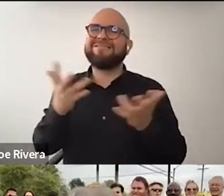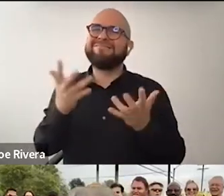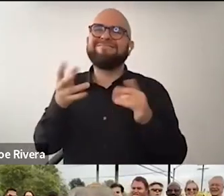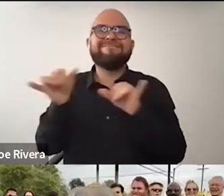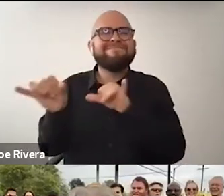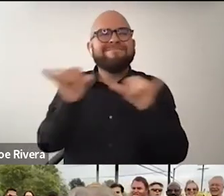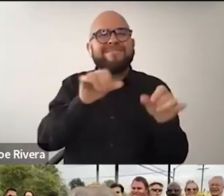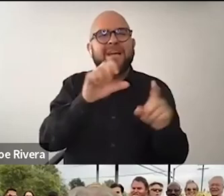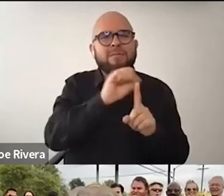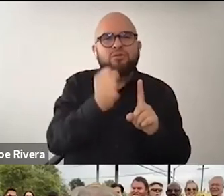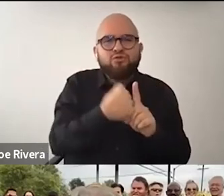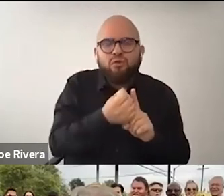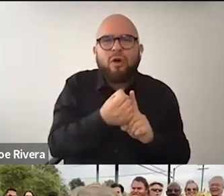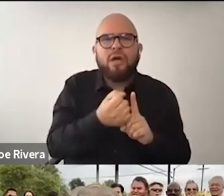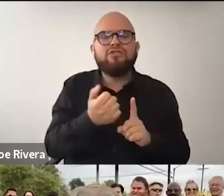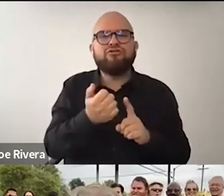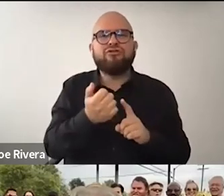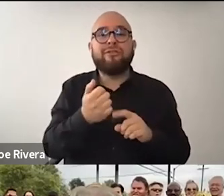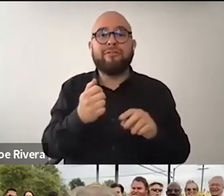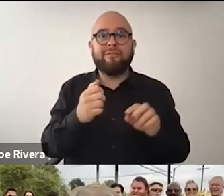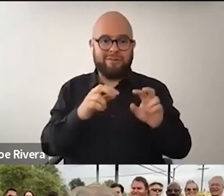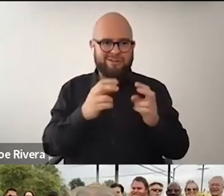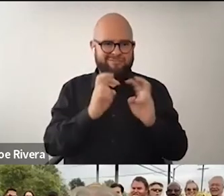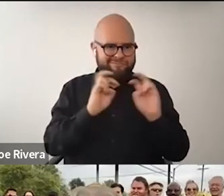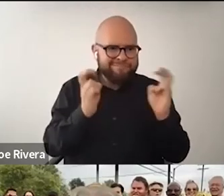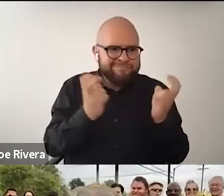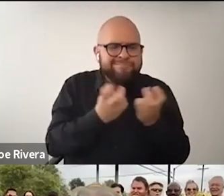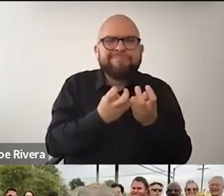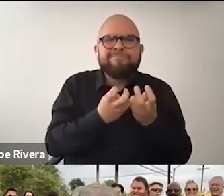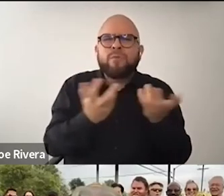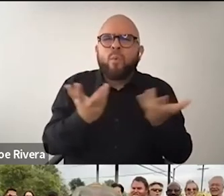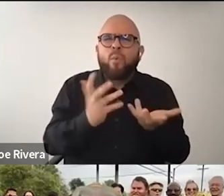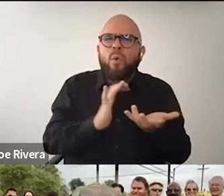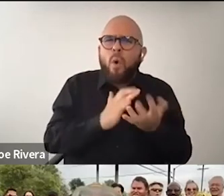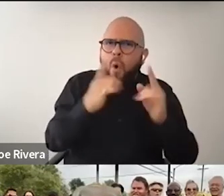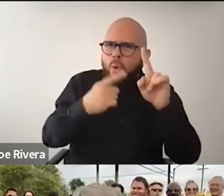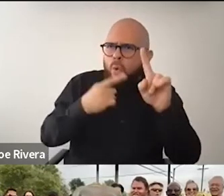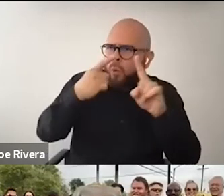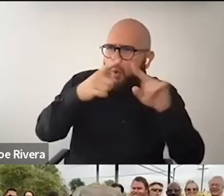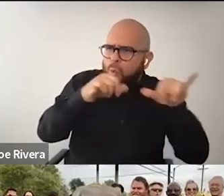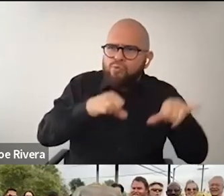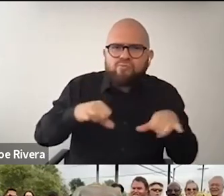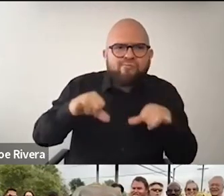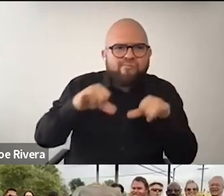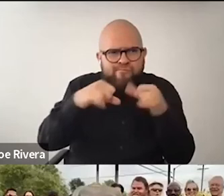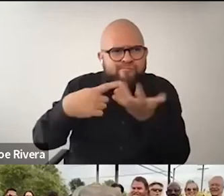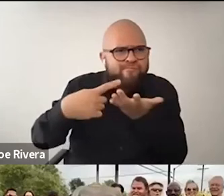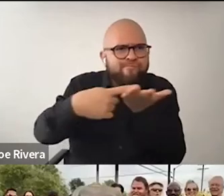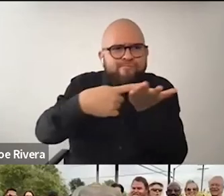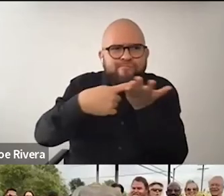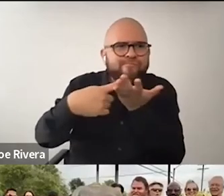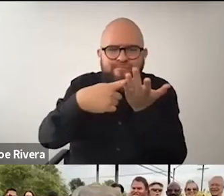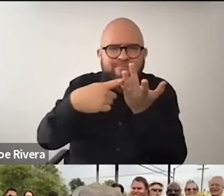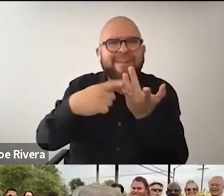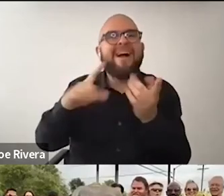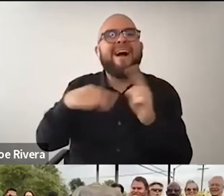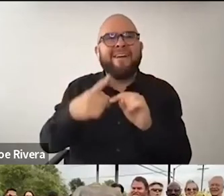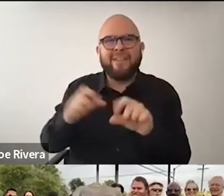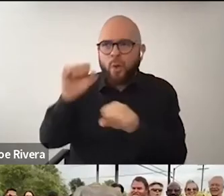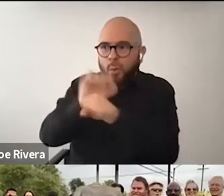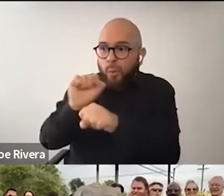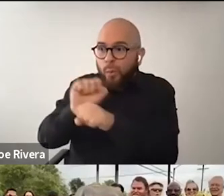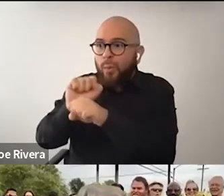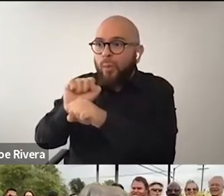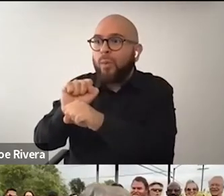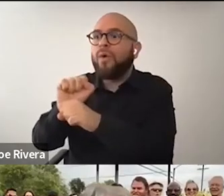goals and working together to make it happen. Yeah, I love that. Hernán, there were some pretty significant